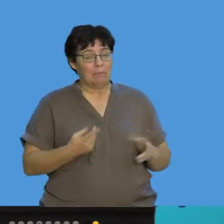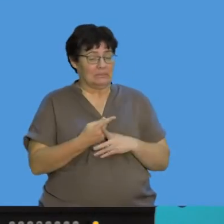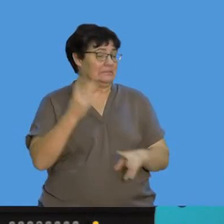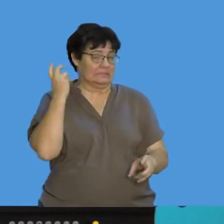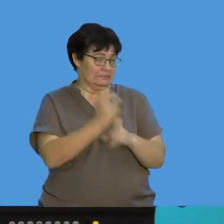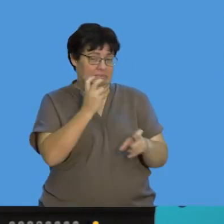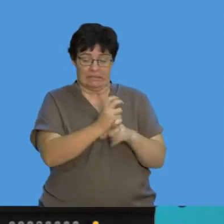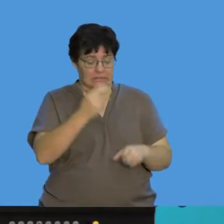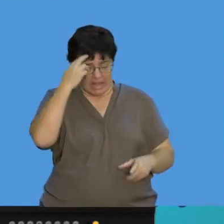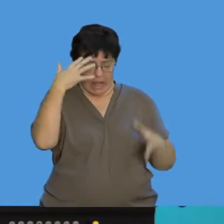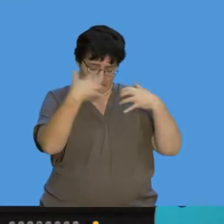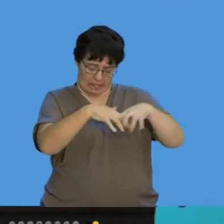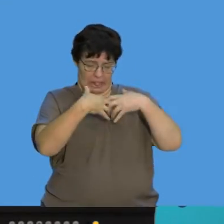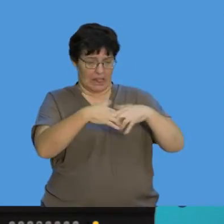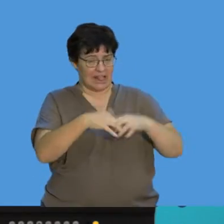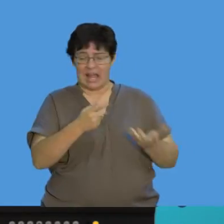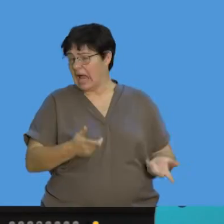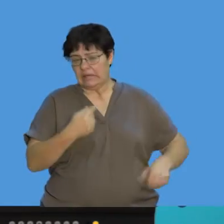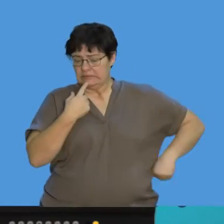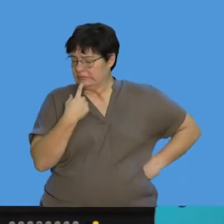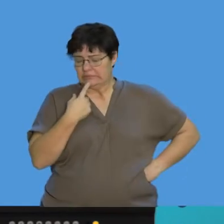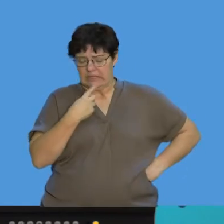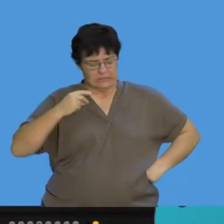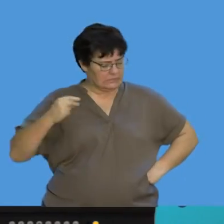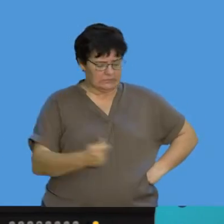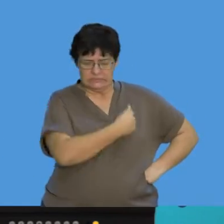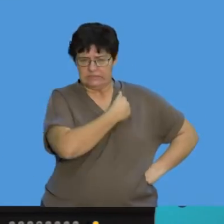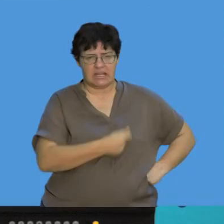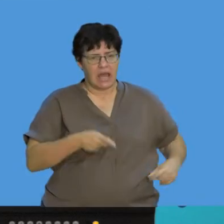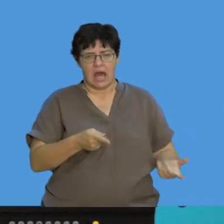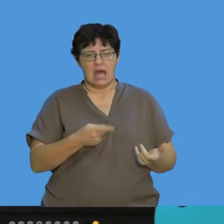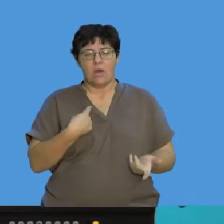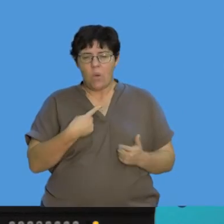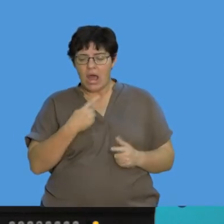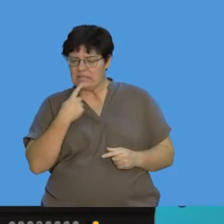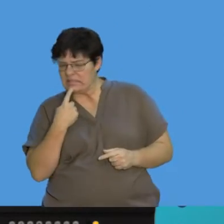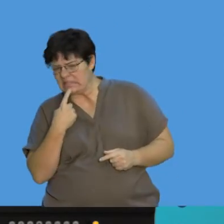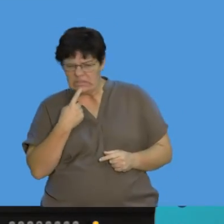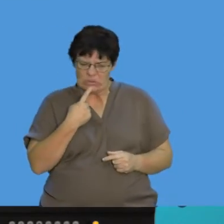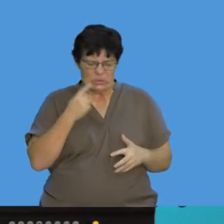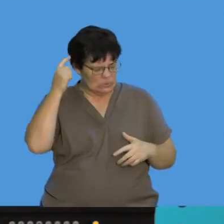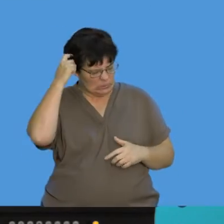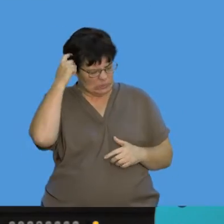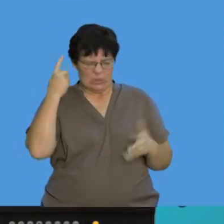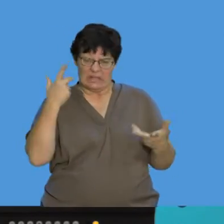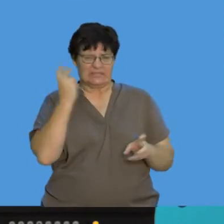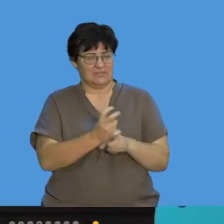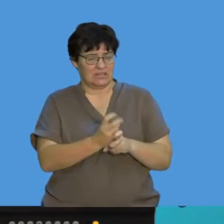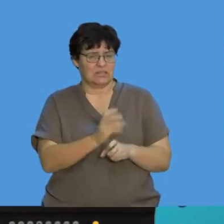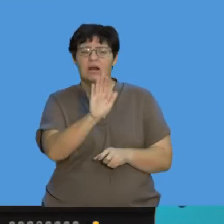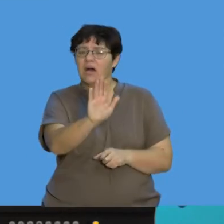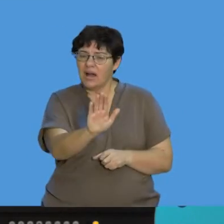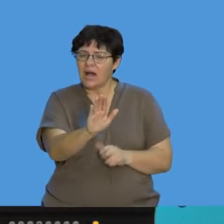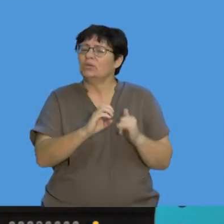your head whenever you are trying to think about it. It's like that little bit thing that actually pokes you whenever you're thinking about it. But